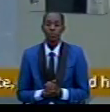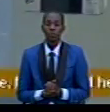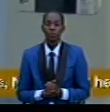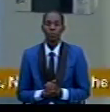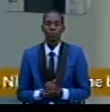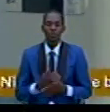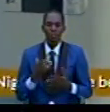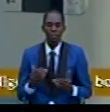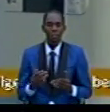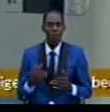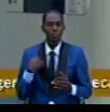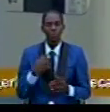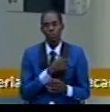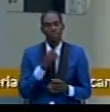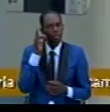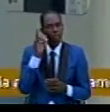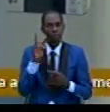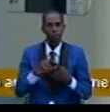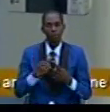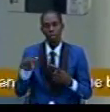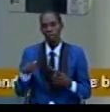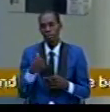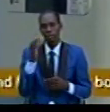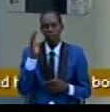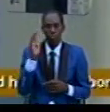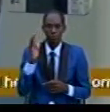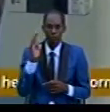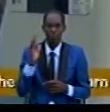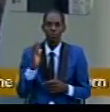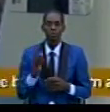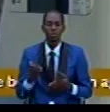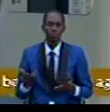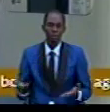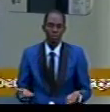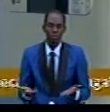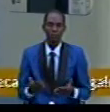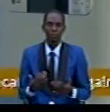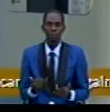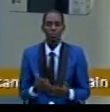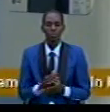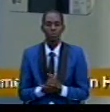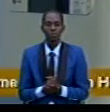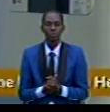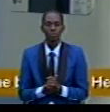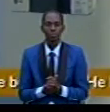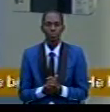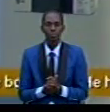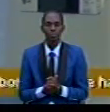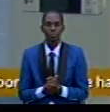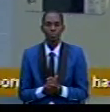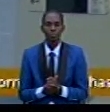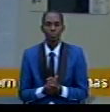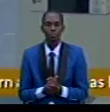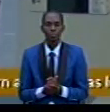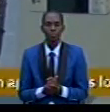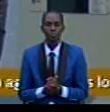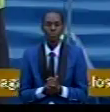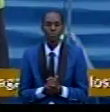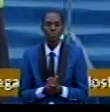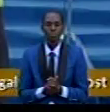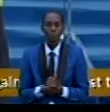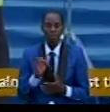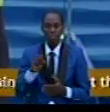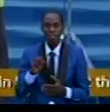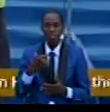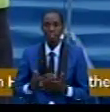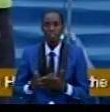another testimony. It's like we're having signal problem from Turkey, but then that will be rectified later on. Yes, the next testifier,